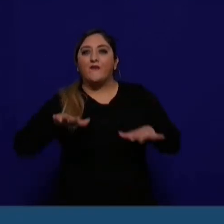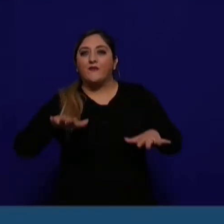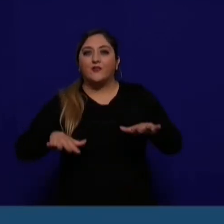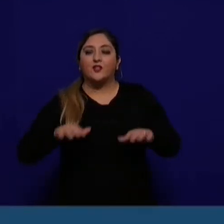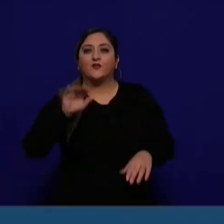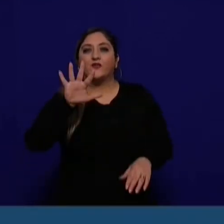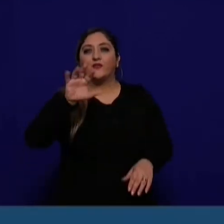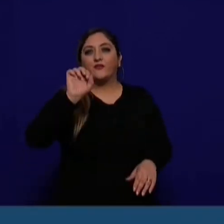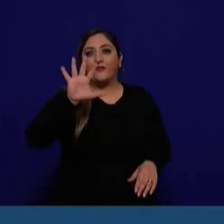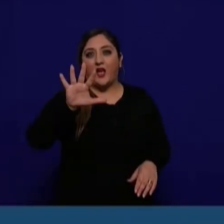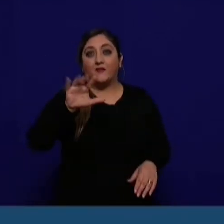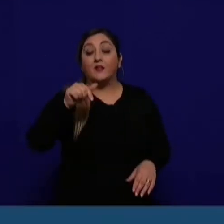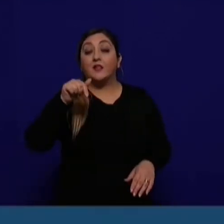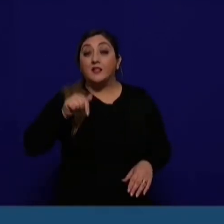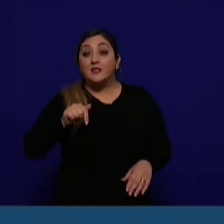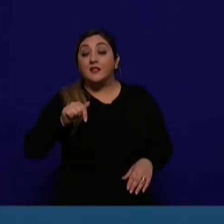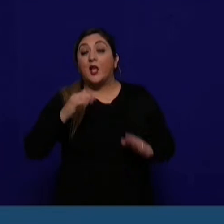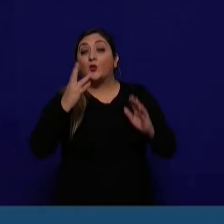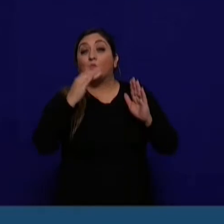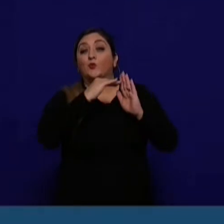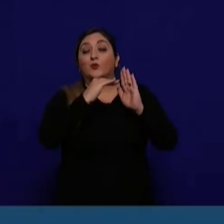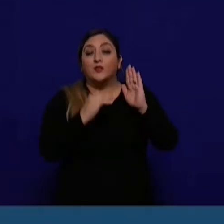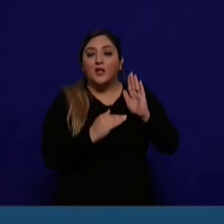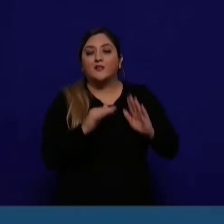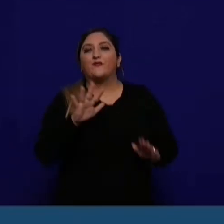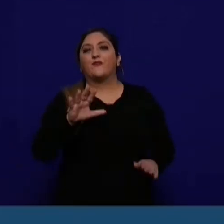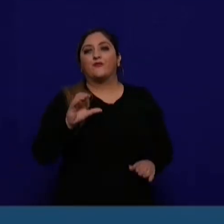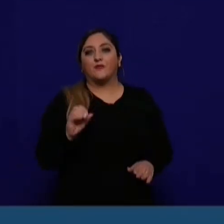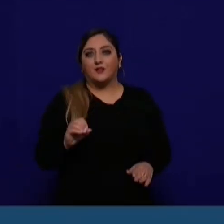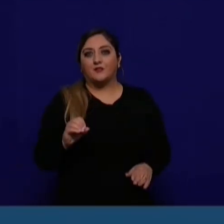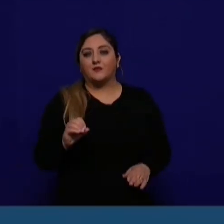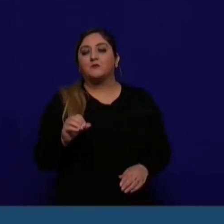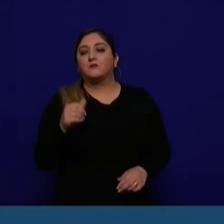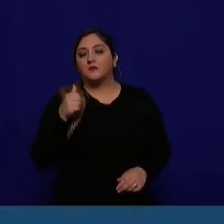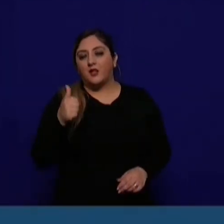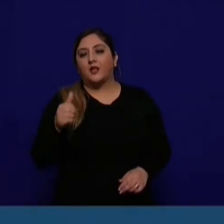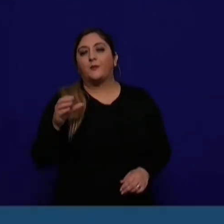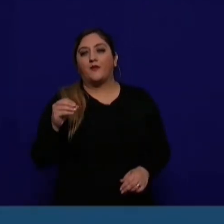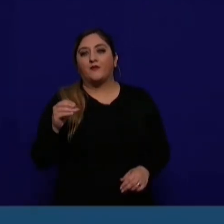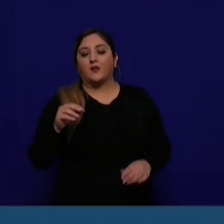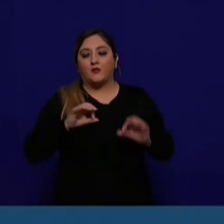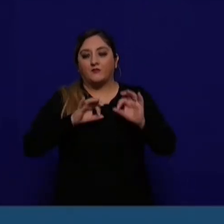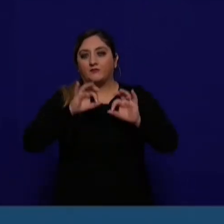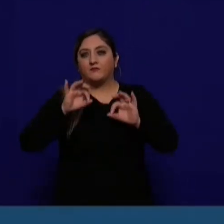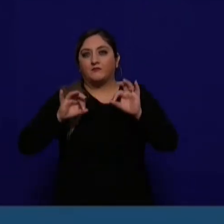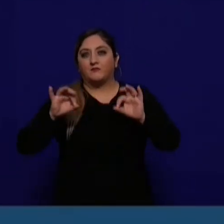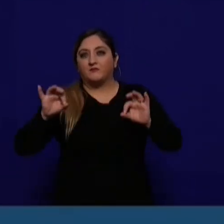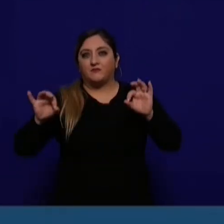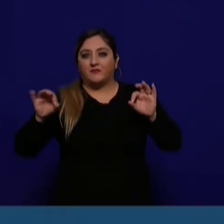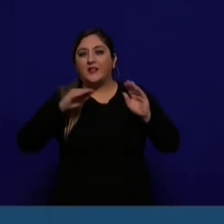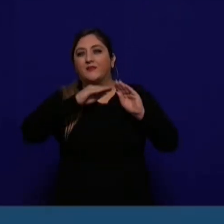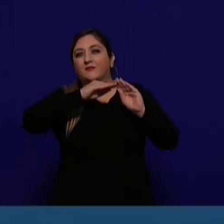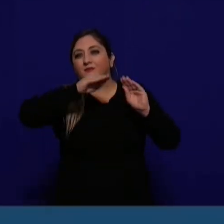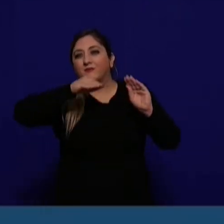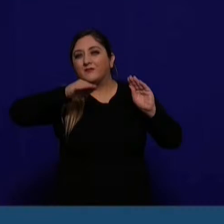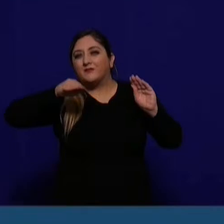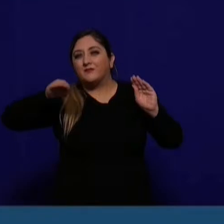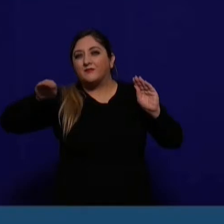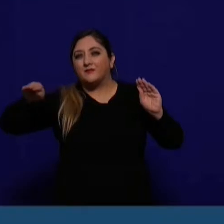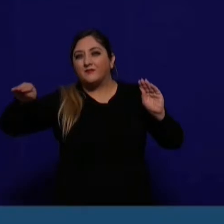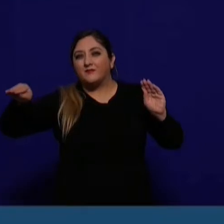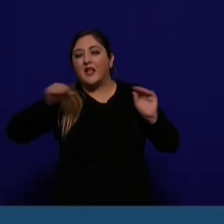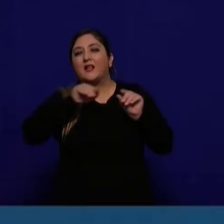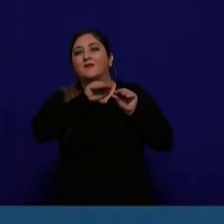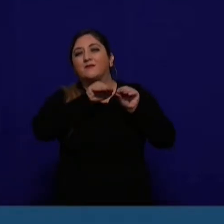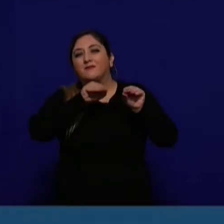bħalissa qiegħed ta' 50. Ġifieri aħna dawn in-numri żgħar li għandna ikun qiegħed ivarja ftit. Importanti li aħna nibqgħu nsegwu s-sitwazzjoni, nibqgħu naraw